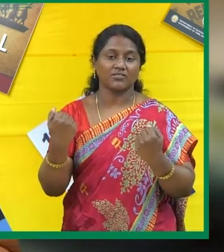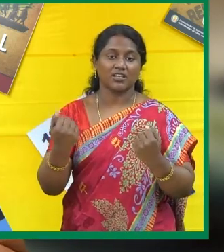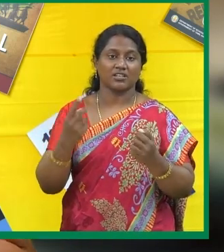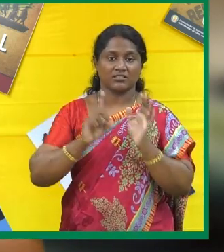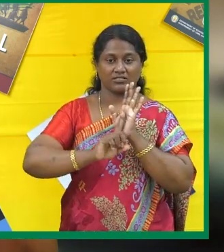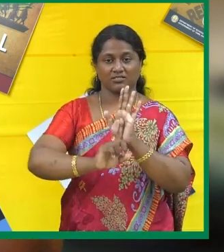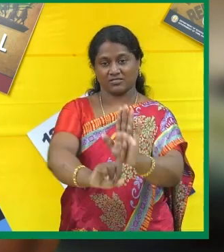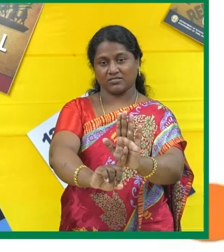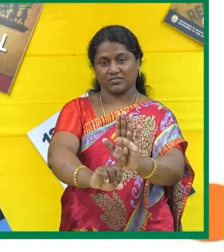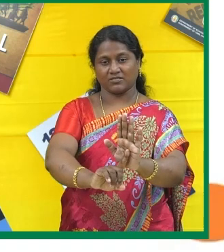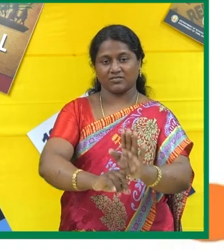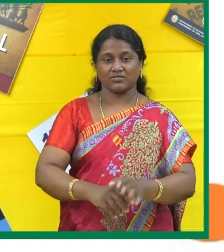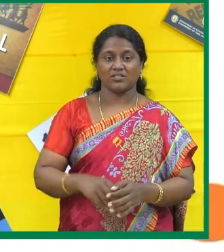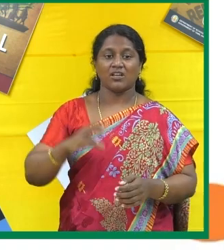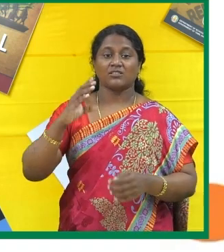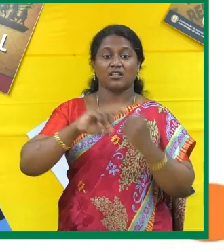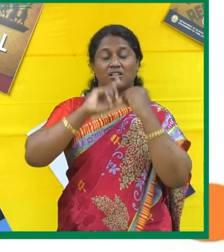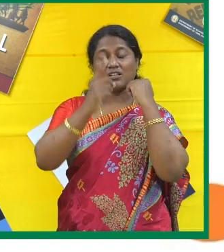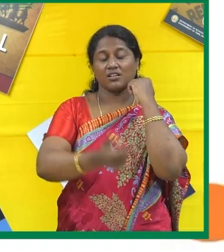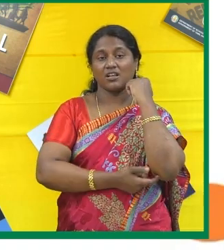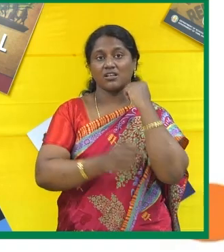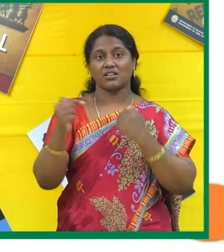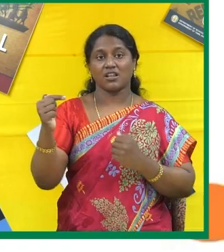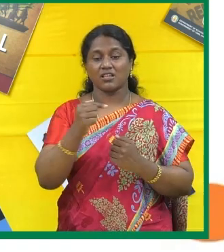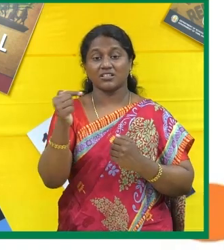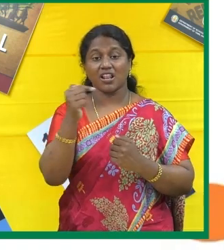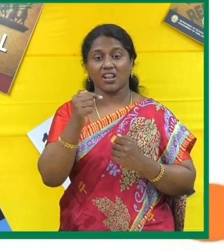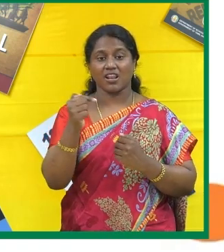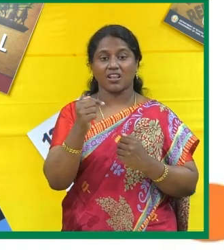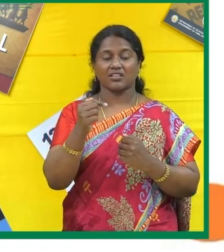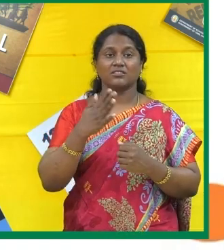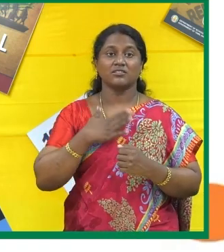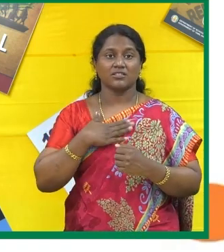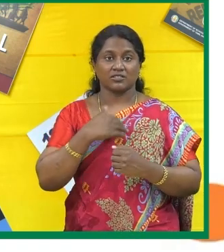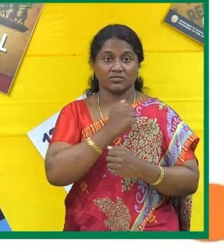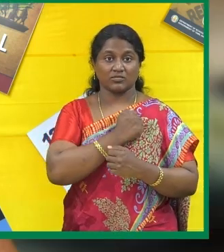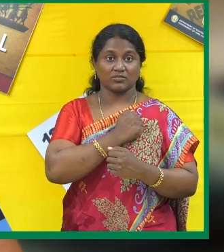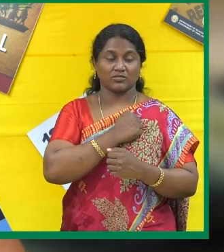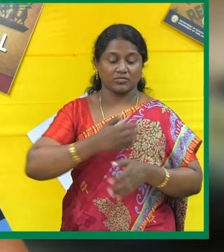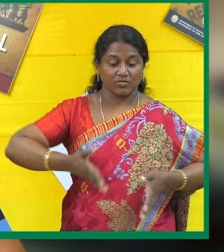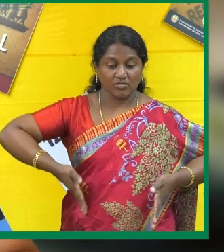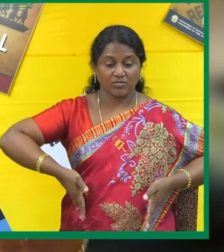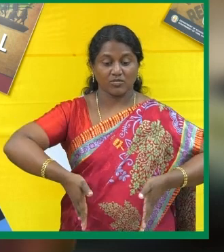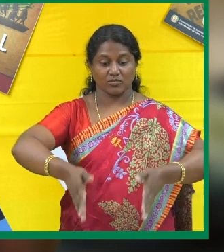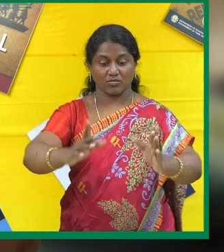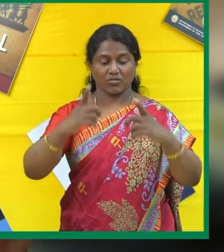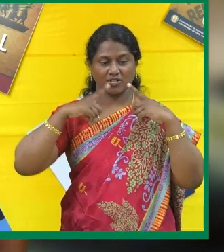Next one. And hope the road's last turn will be the best.